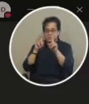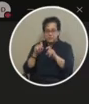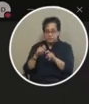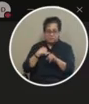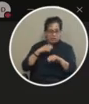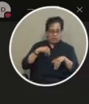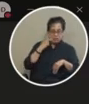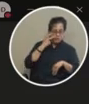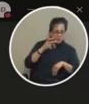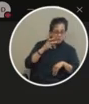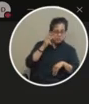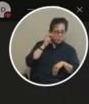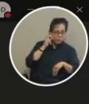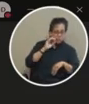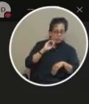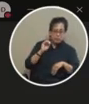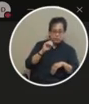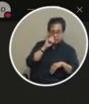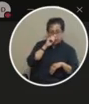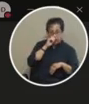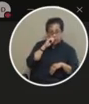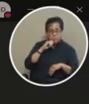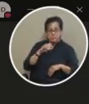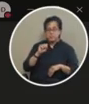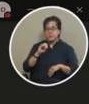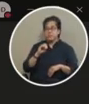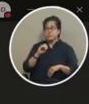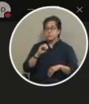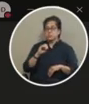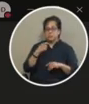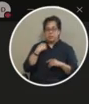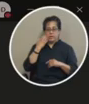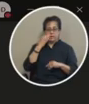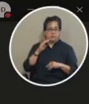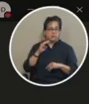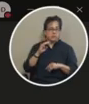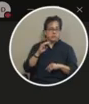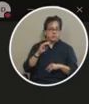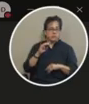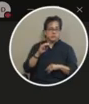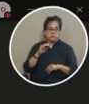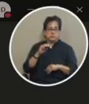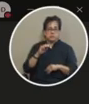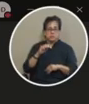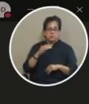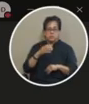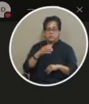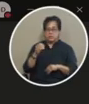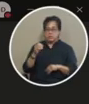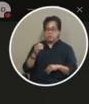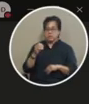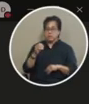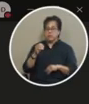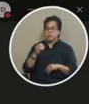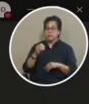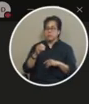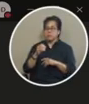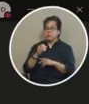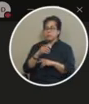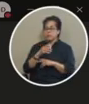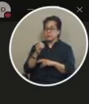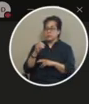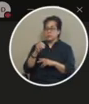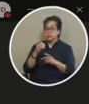out anywhere. So if we could maybe, I don't know what the sensitive way to do that is, but getting it done